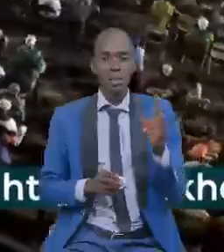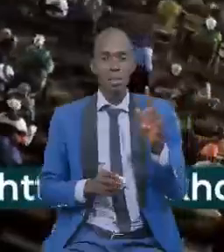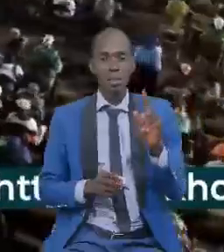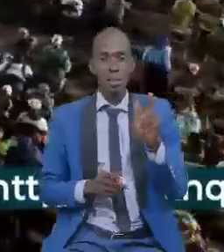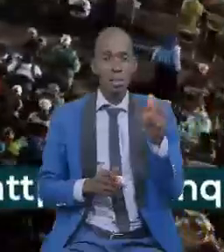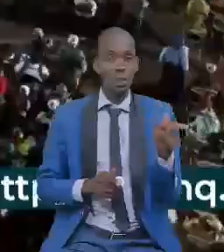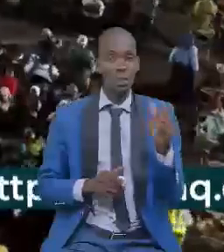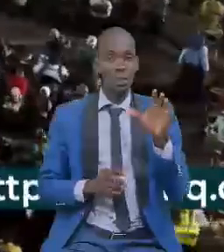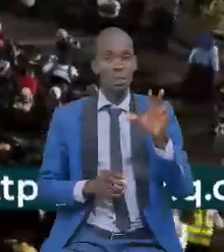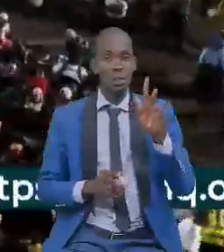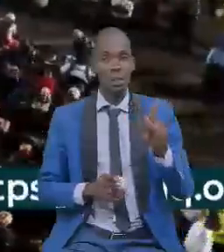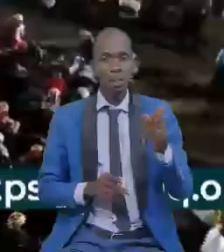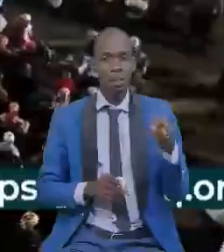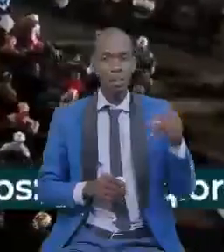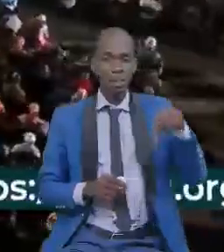gckhq.org/connect.